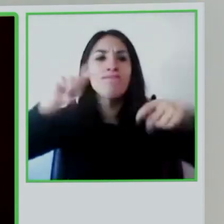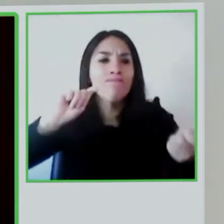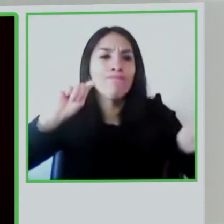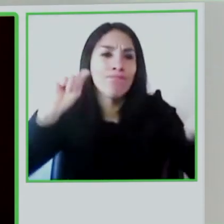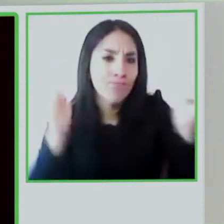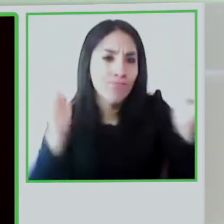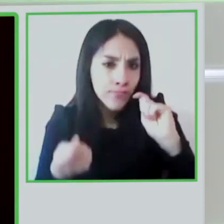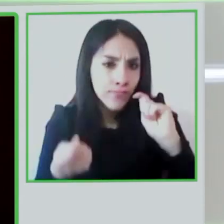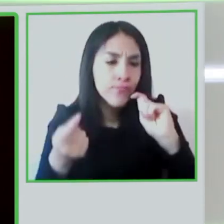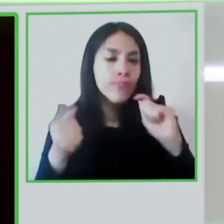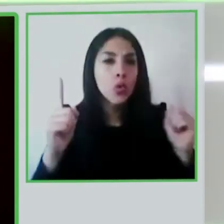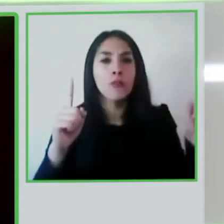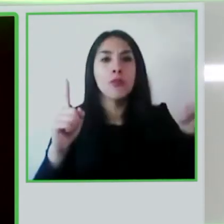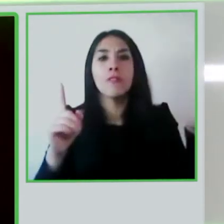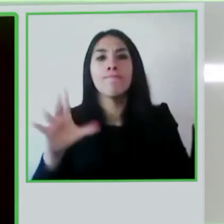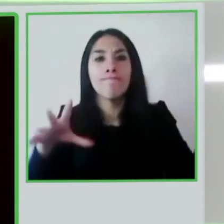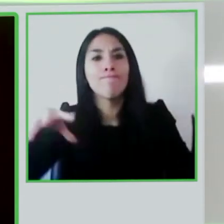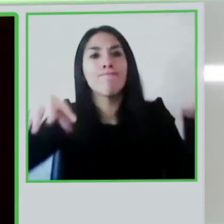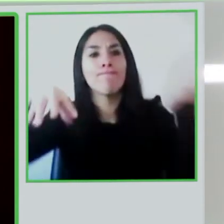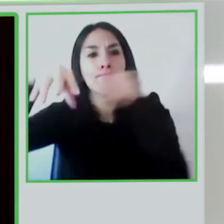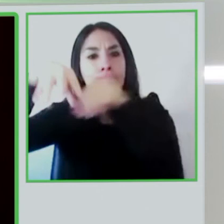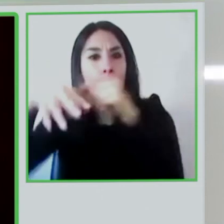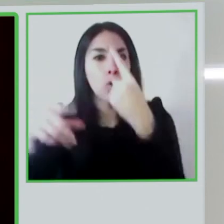about what is needed to be done to be hired.